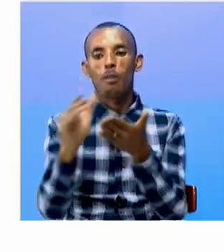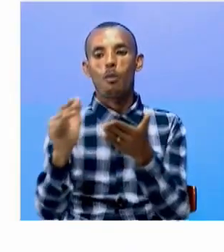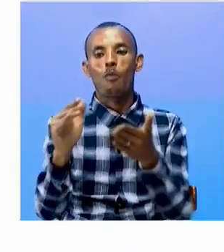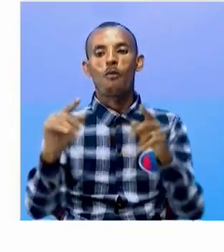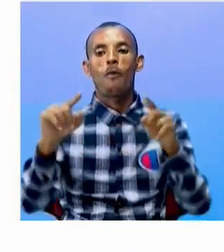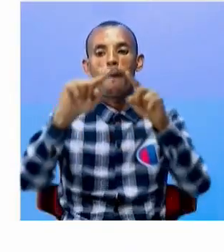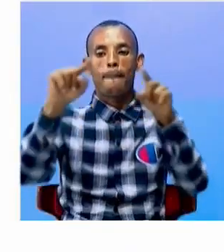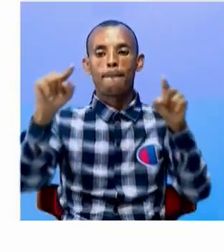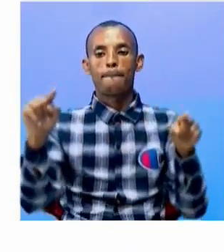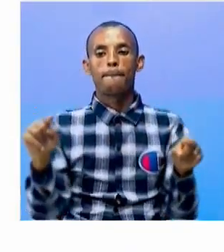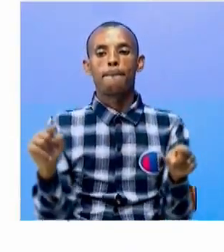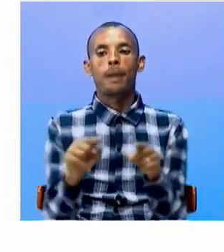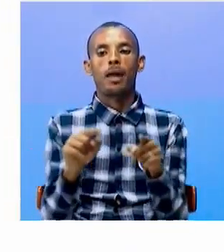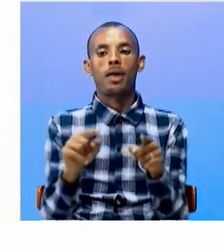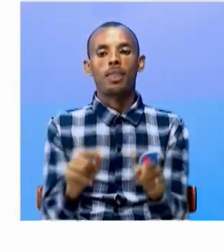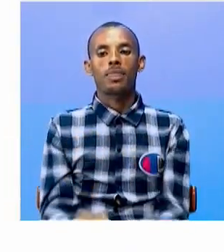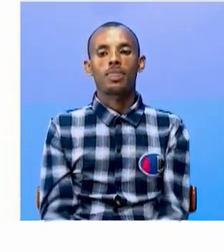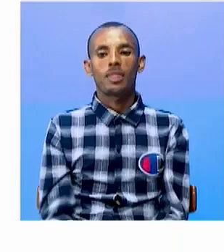Remove